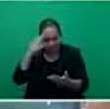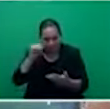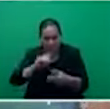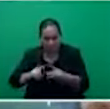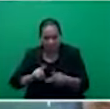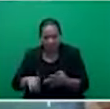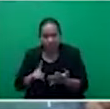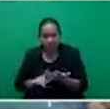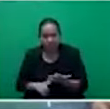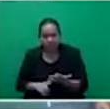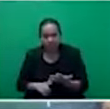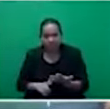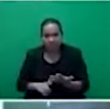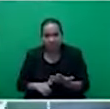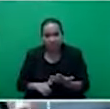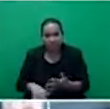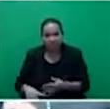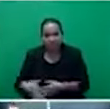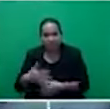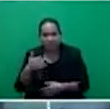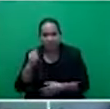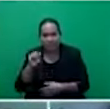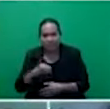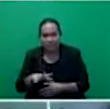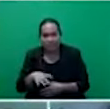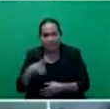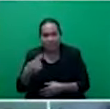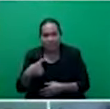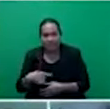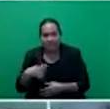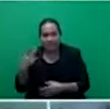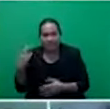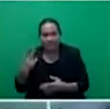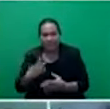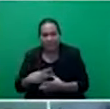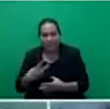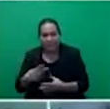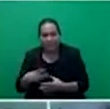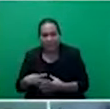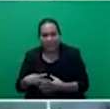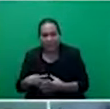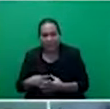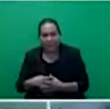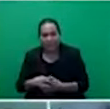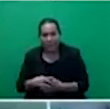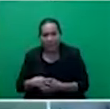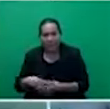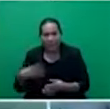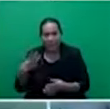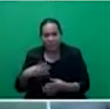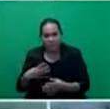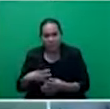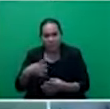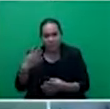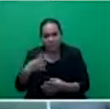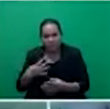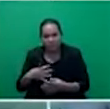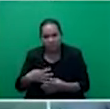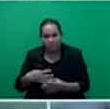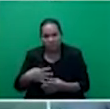Rokum Biau, Malvina Singh, Ankit Prasad, Alipate Kete, Pranita Raj,